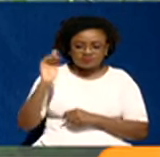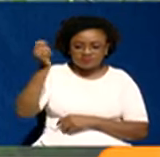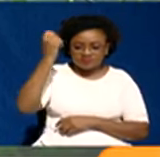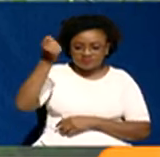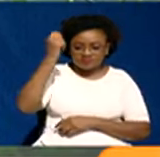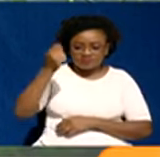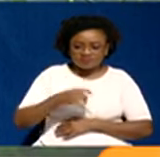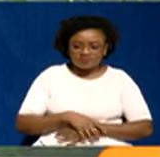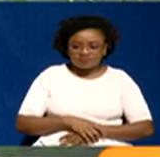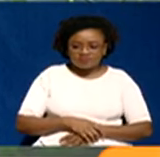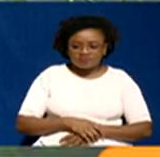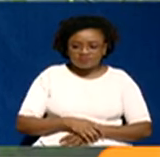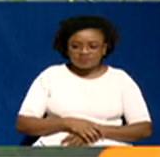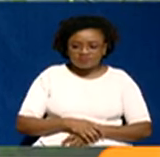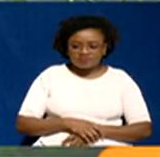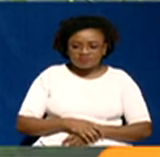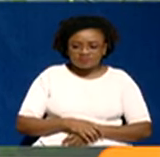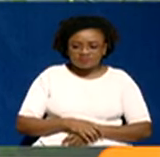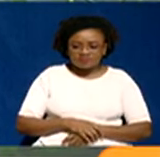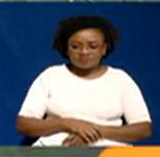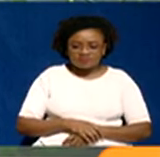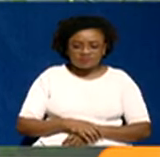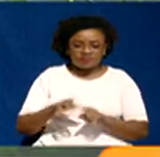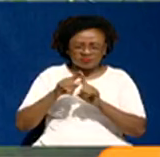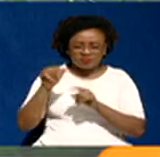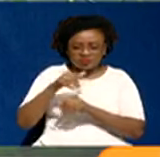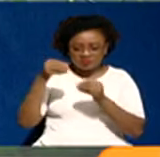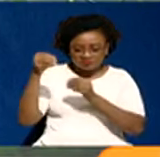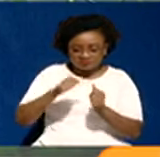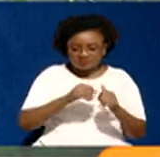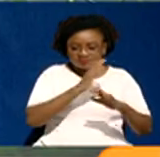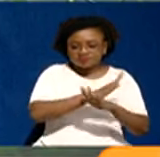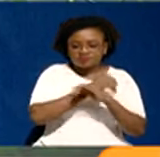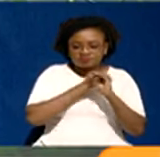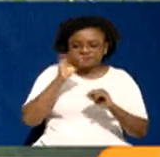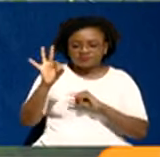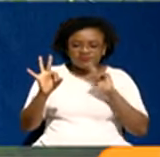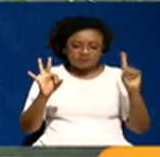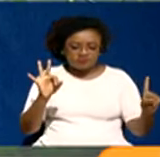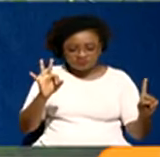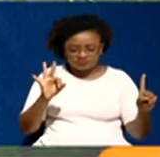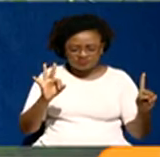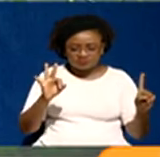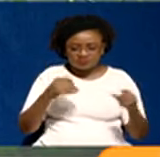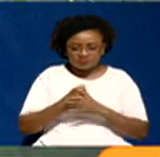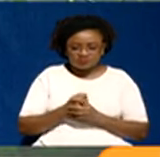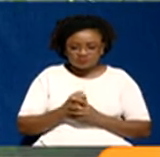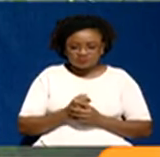The Engin Firat-led side beat Zimbabwe 3-1 in the final on Tuesday to clinch the